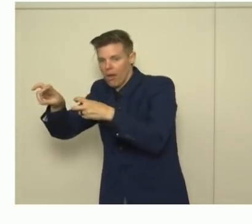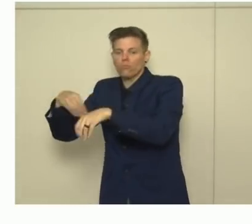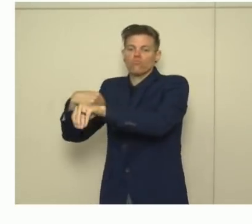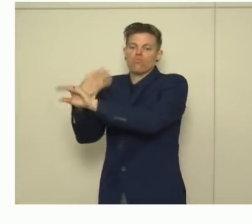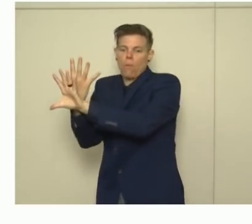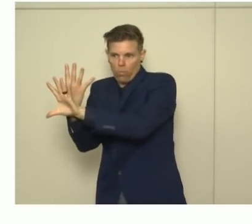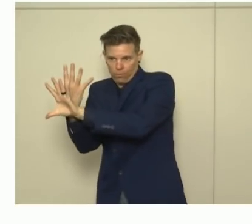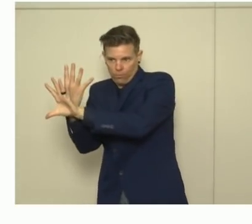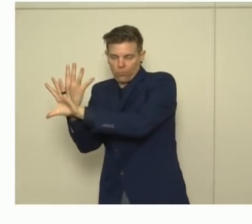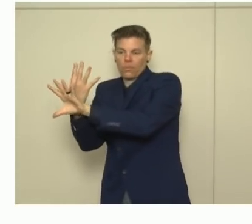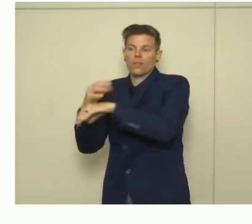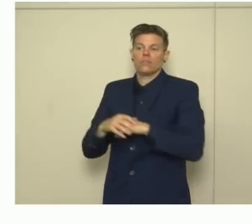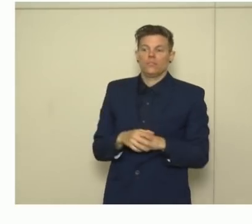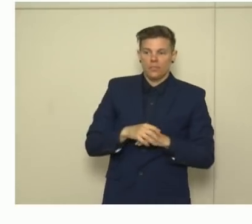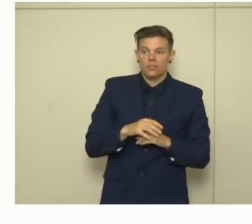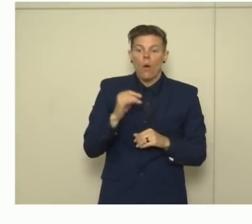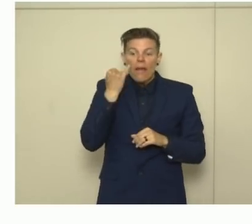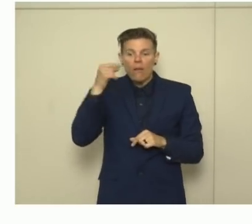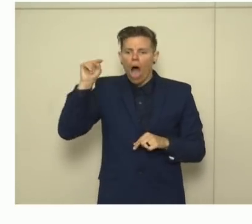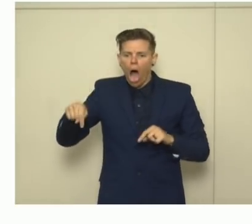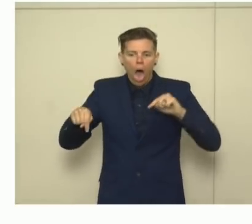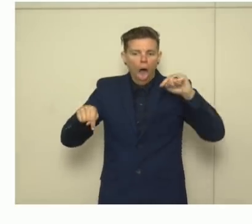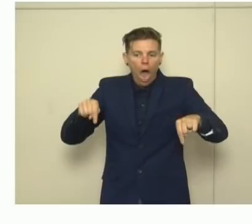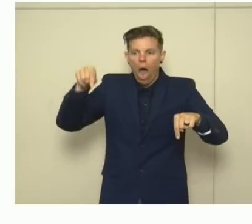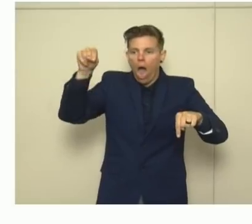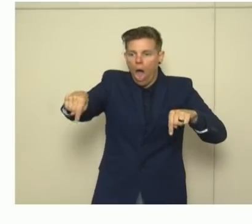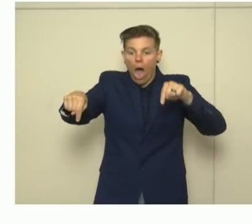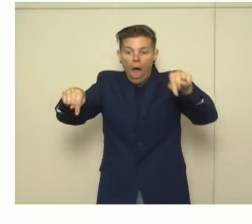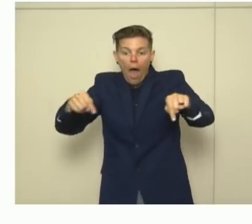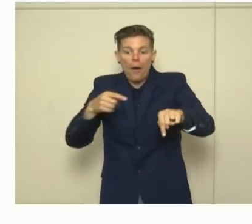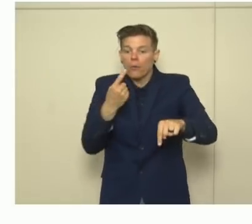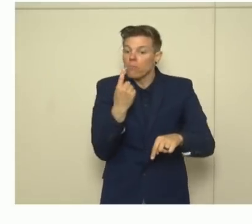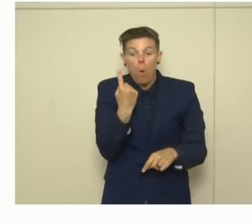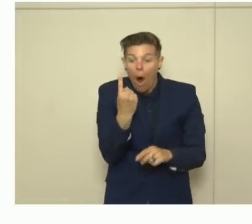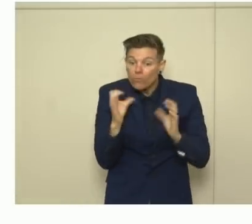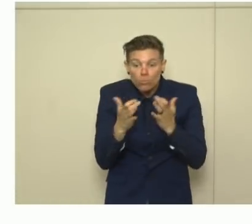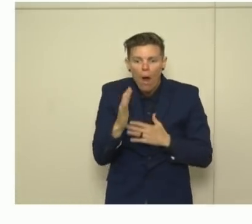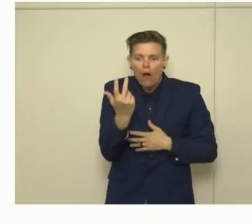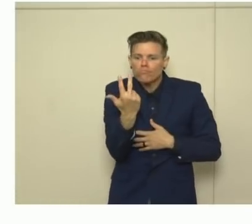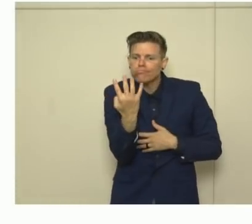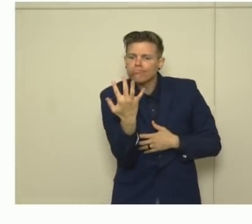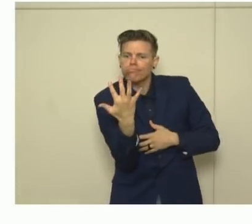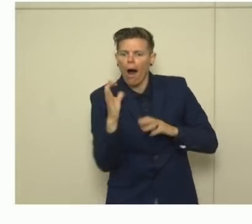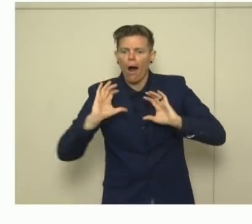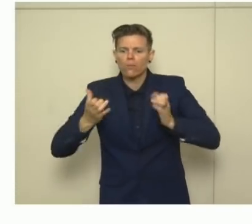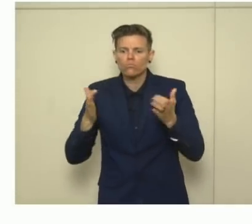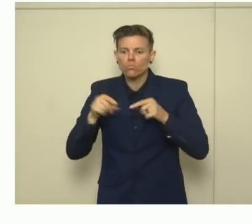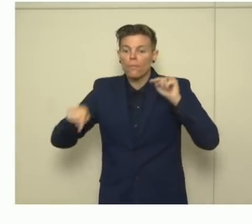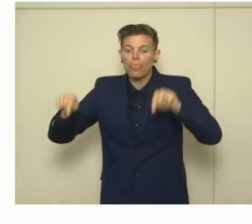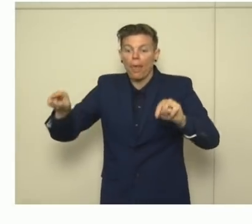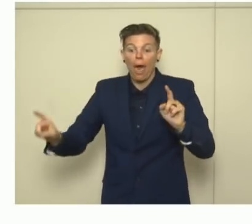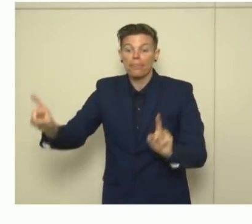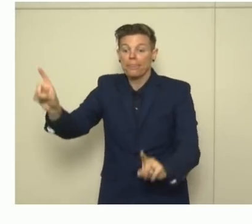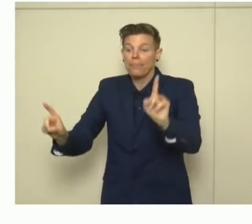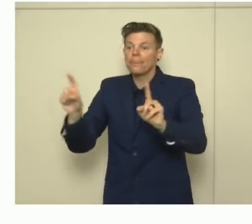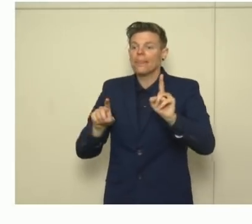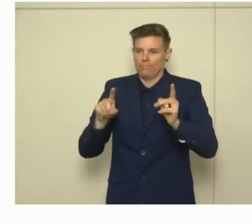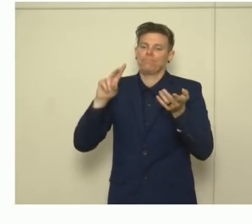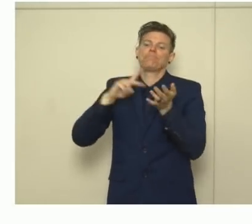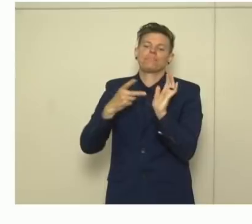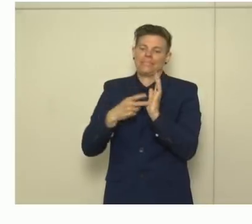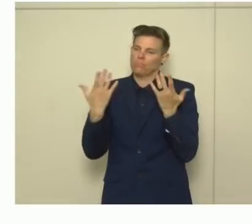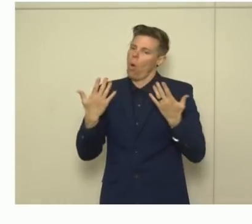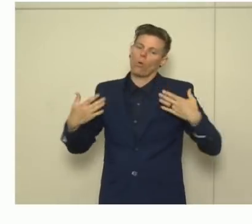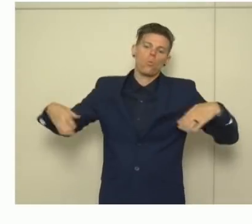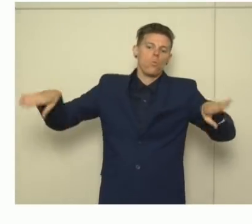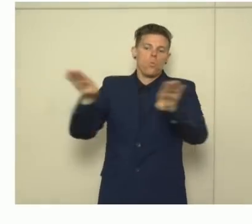see cases that are spreading across multiple classrooms within a defined physical space or wing of a building, then we'll be closing multiple